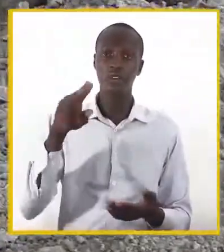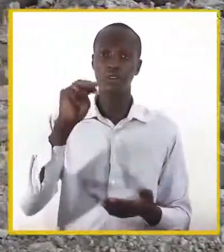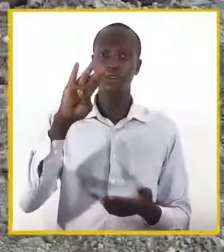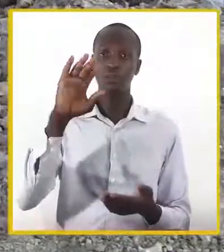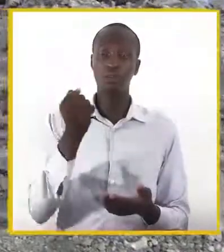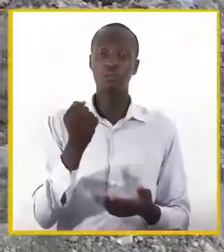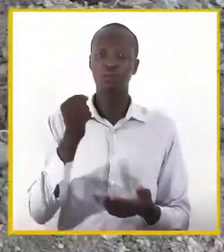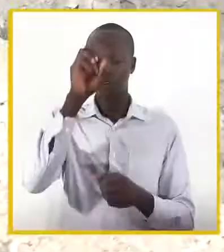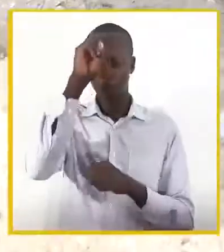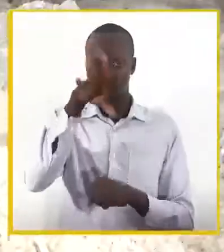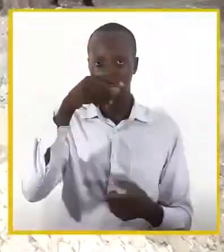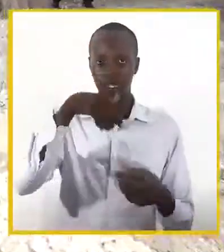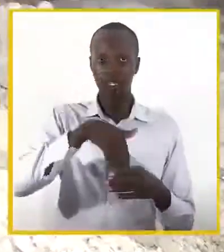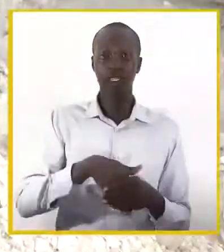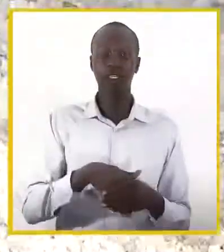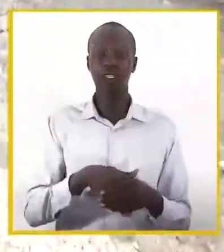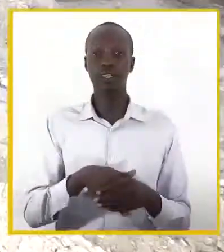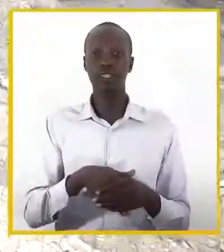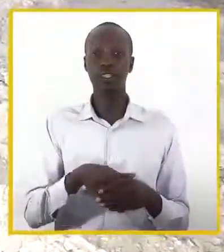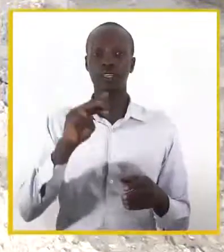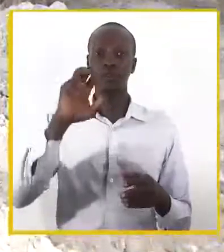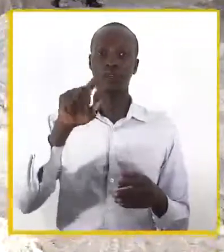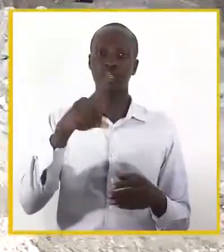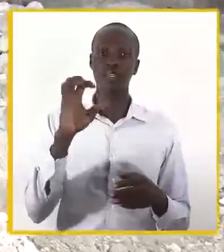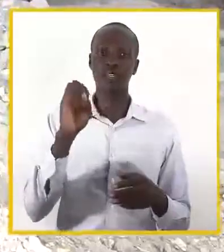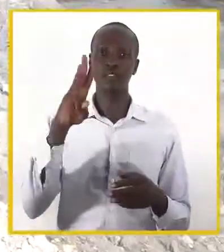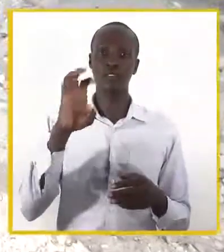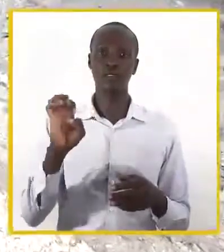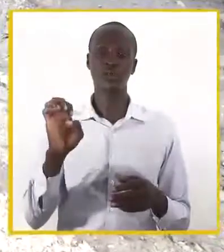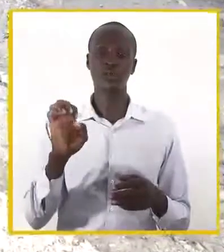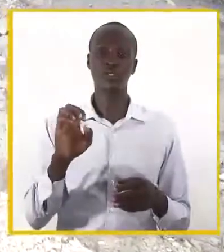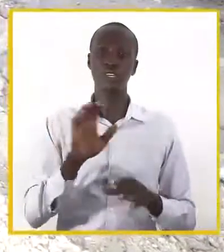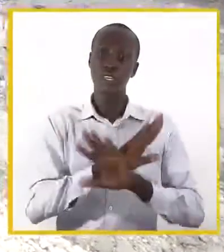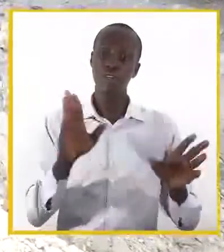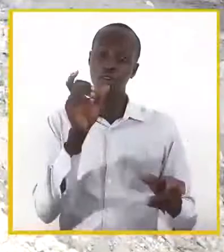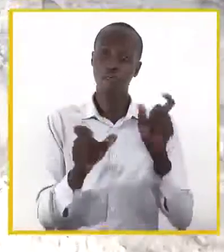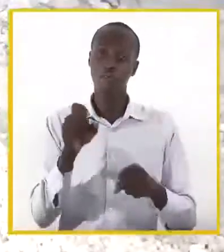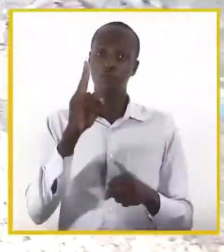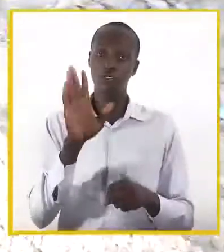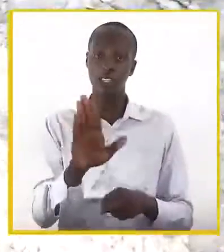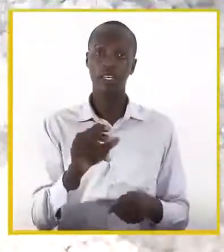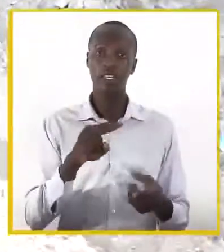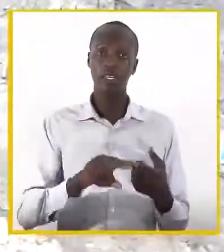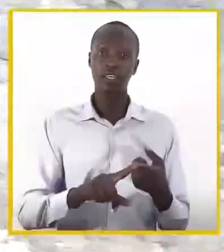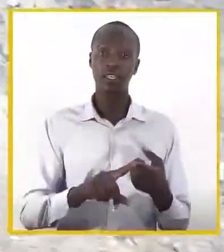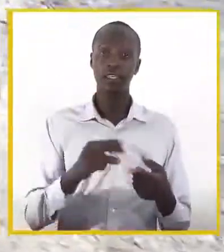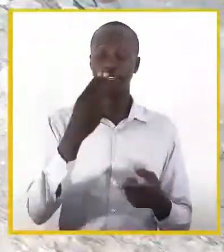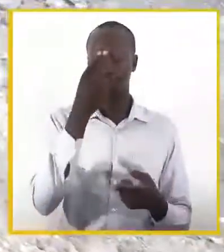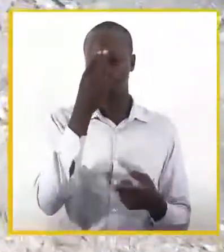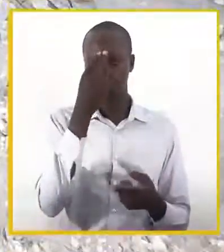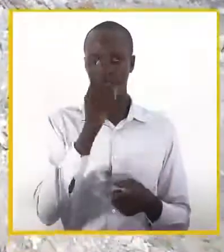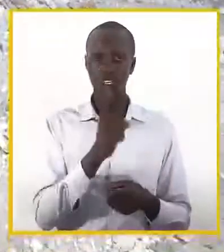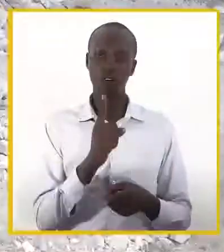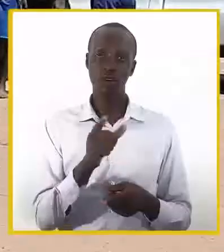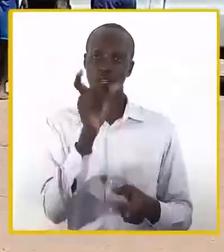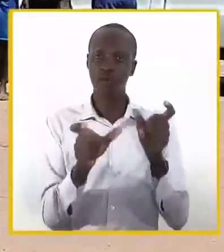Mazowe, where such cases have been rampant lately, is now a no-go area. The police would also want to warn persons who are harboring